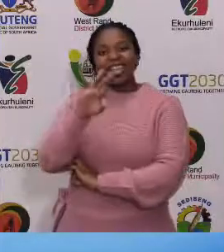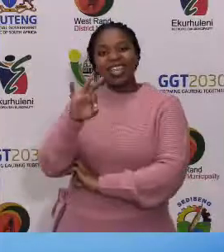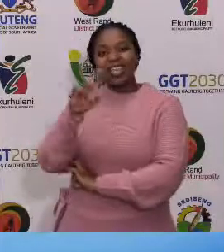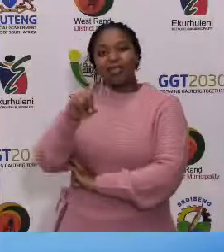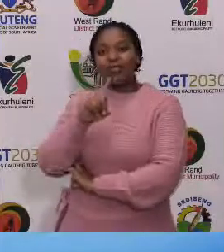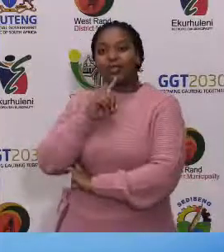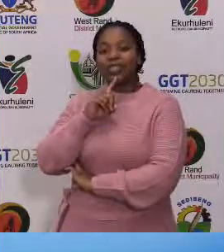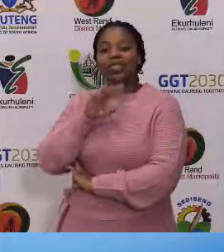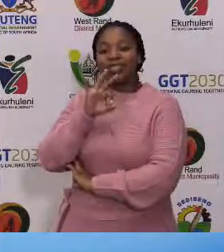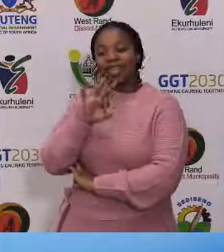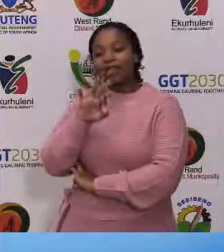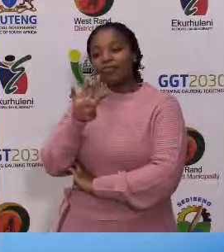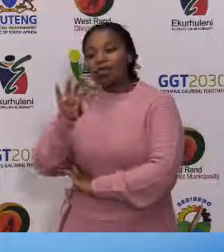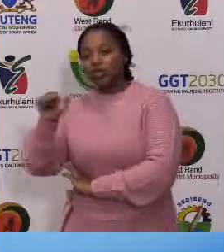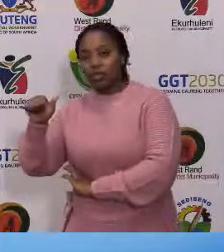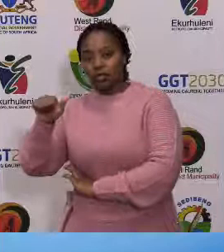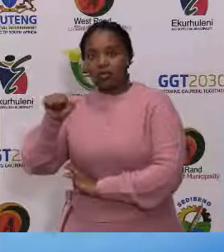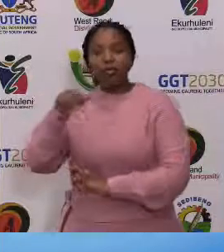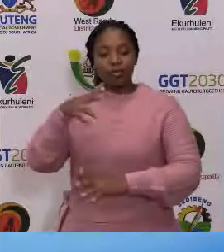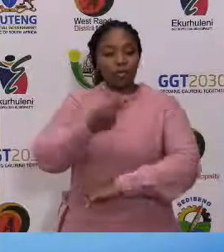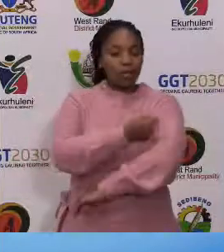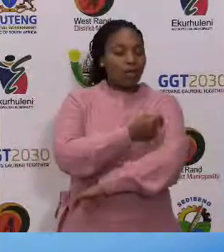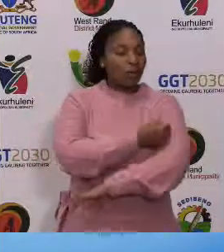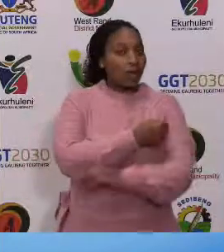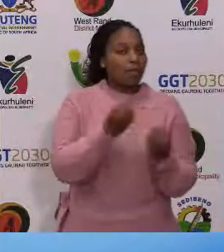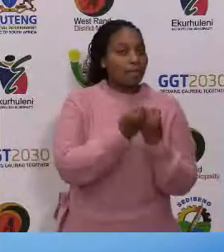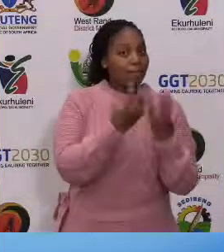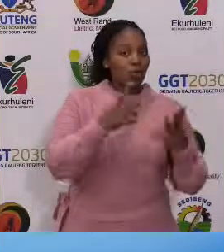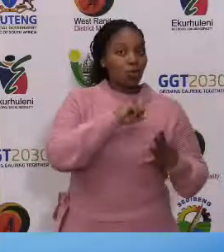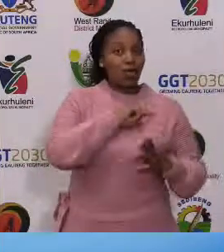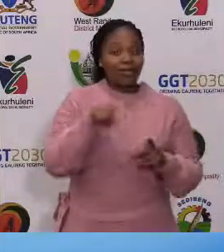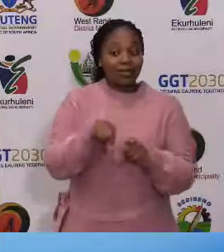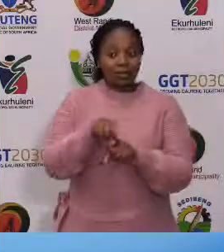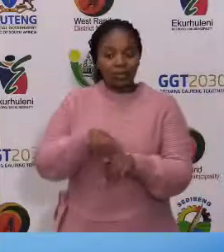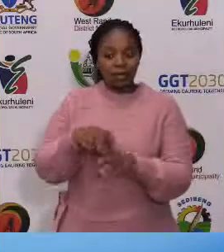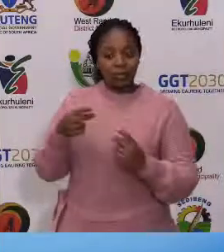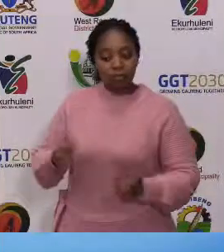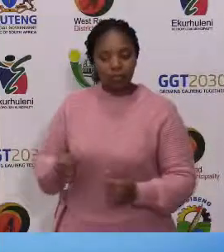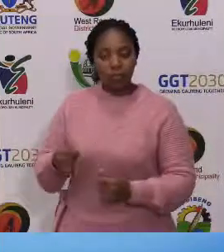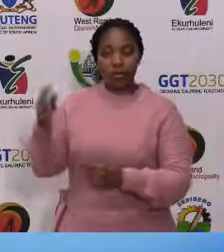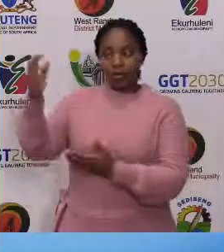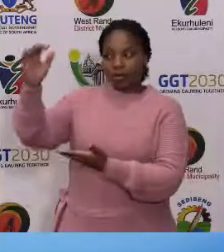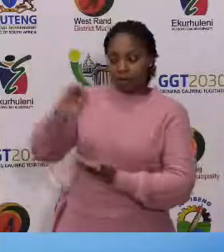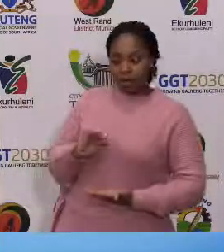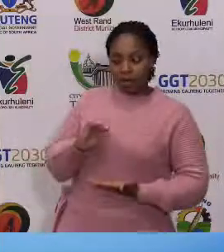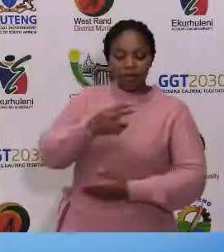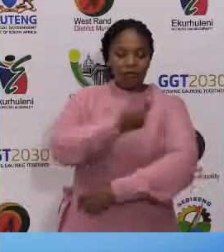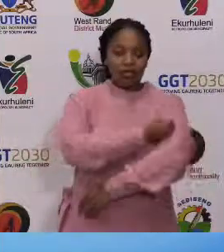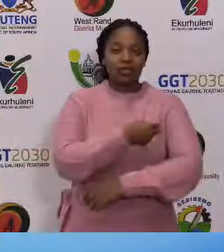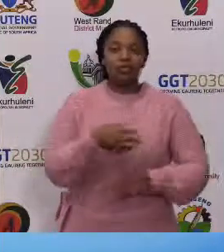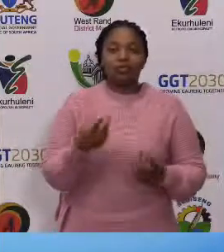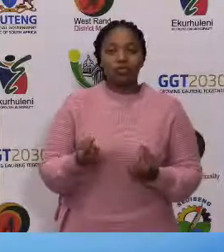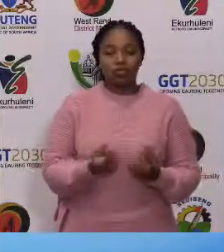90,346. We vaccinated the most because as soon as we get the vaccines, we run and we vaccinate.